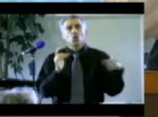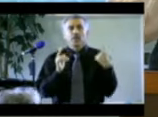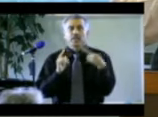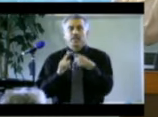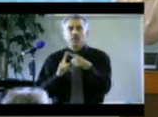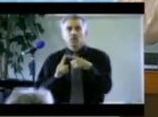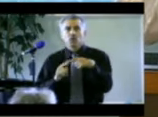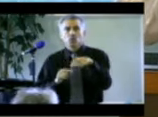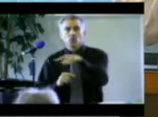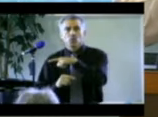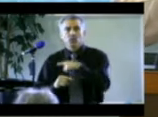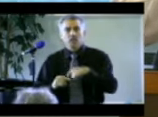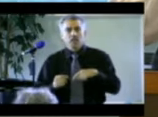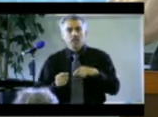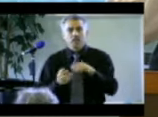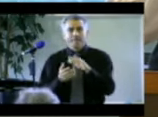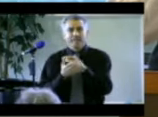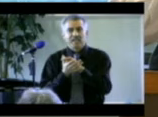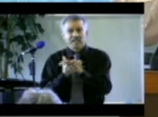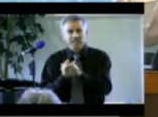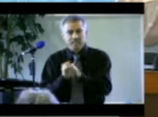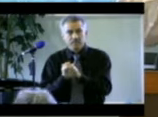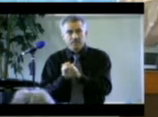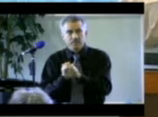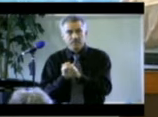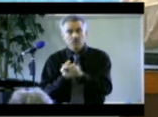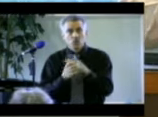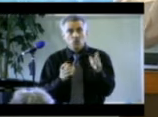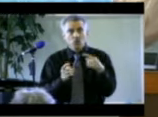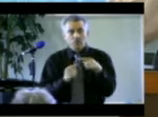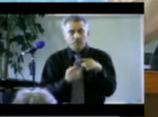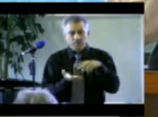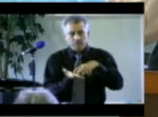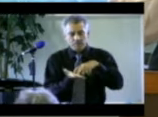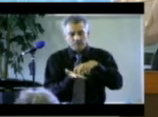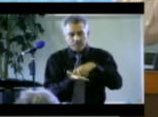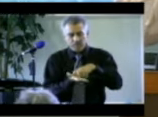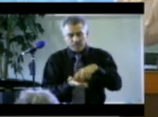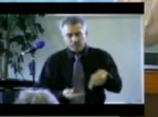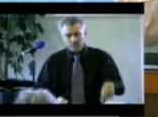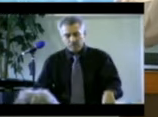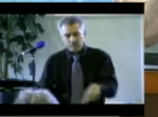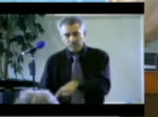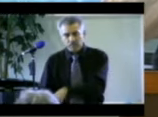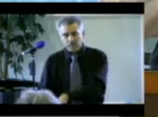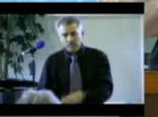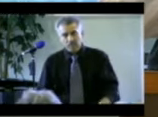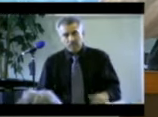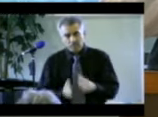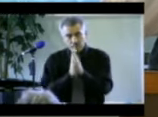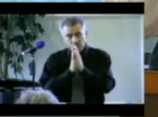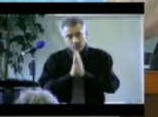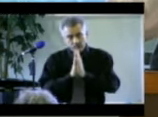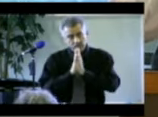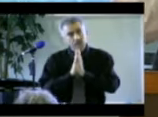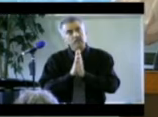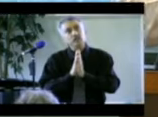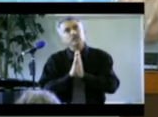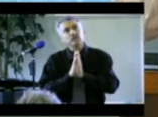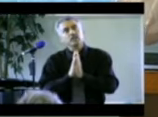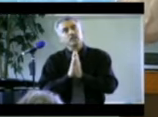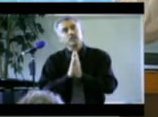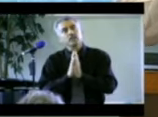believe, when we bend our knees and pray, when we